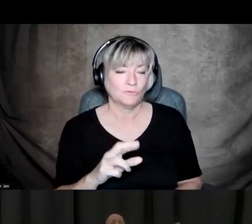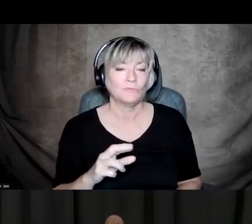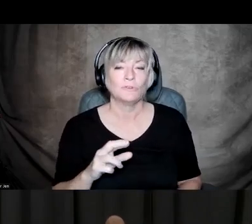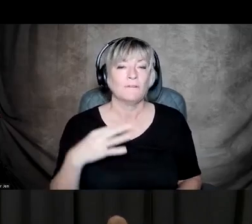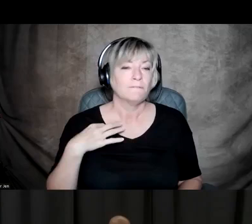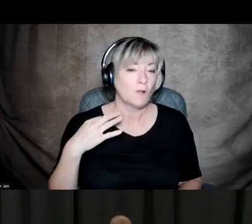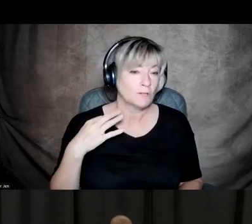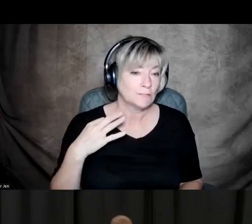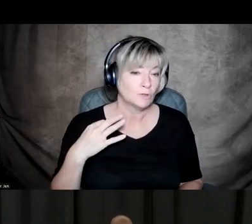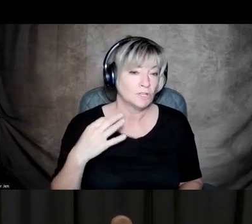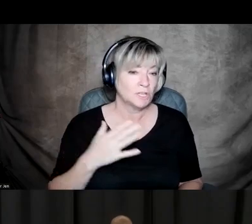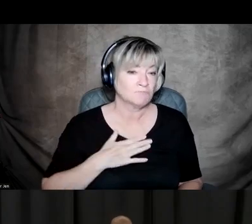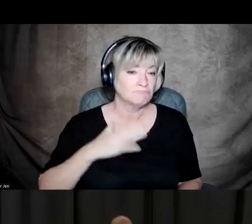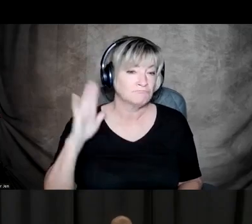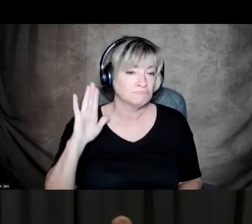voluntarily.